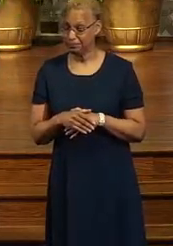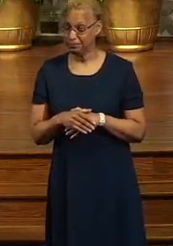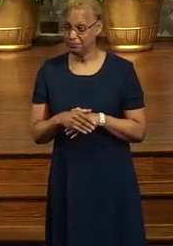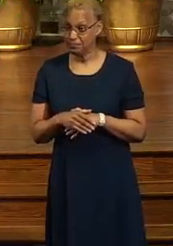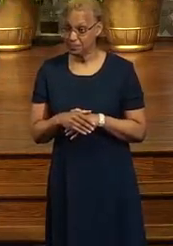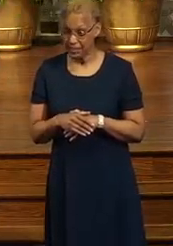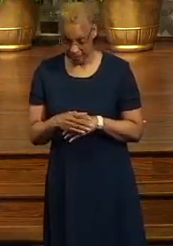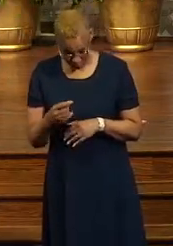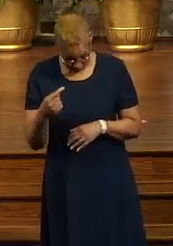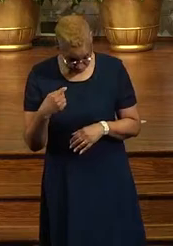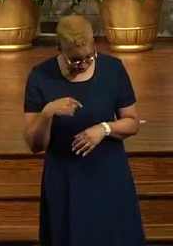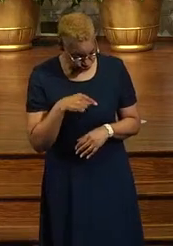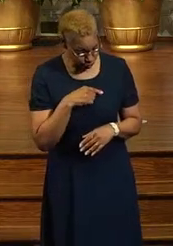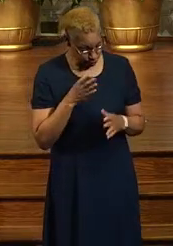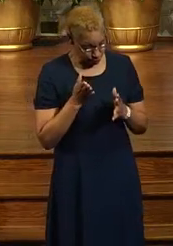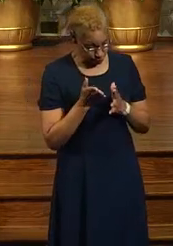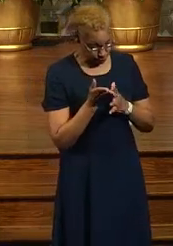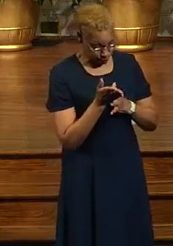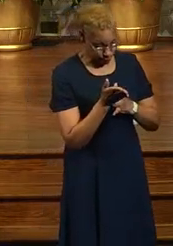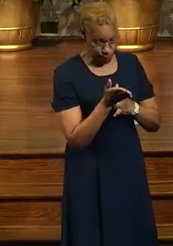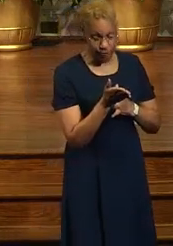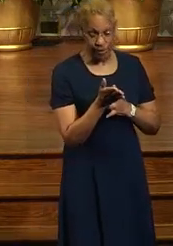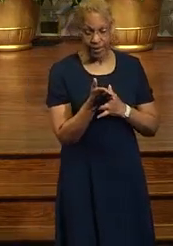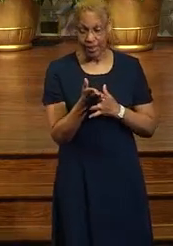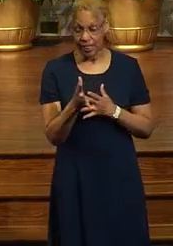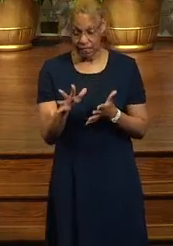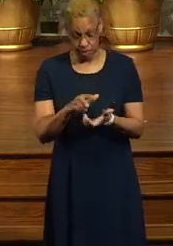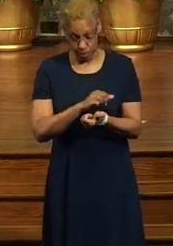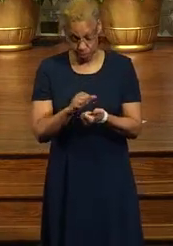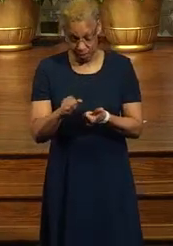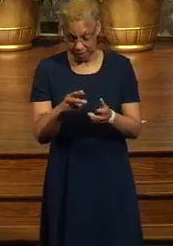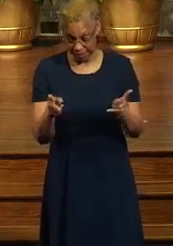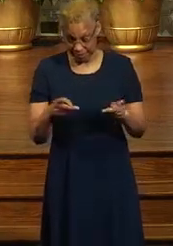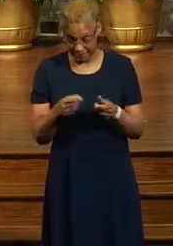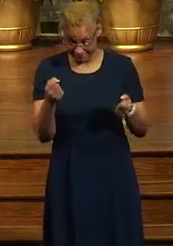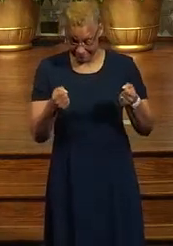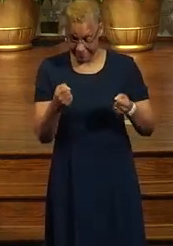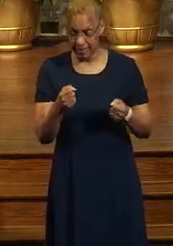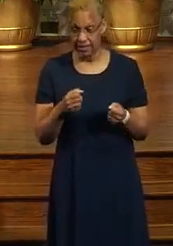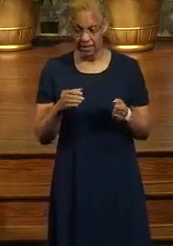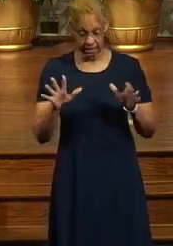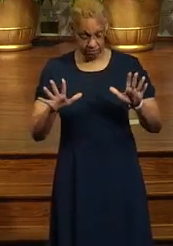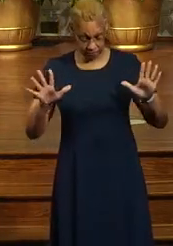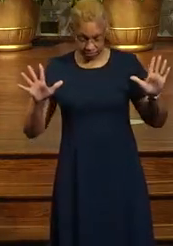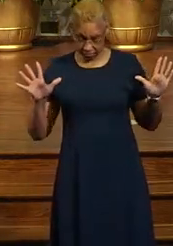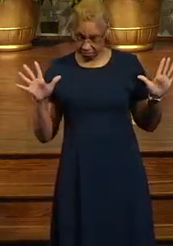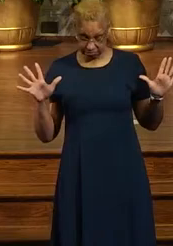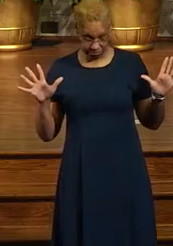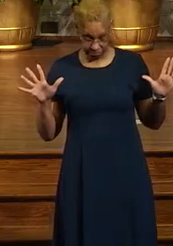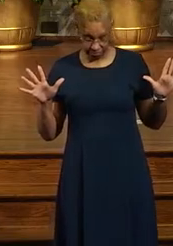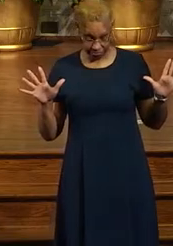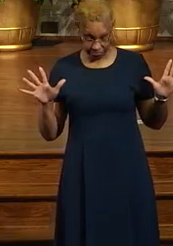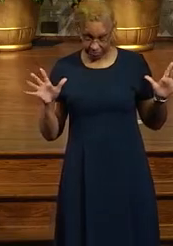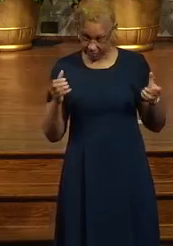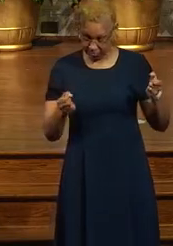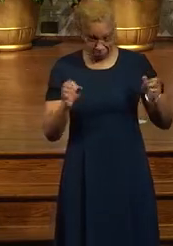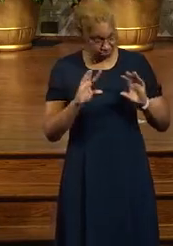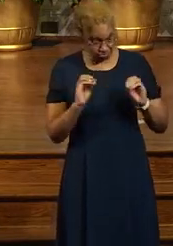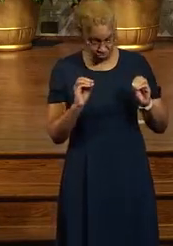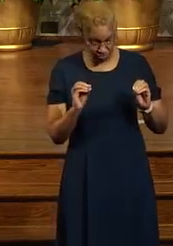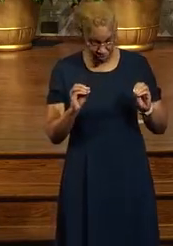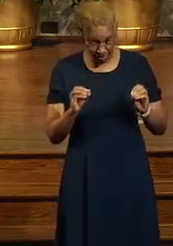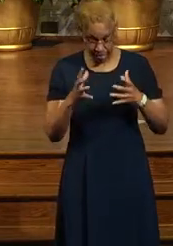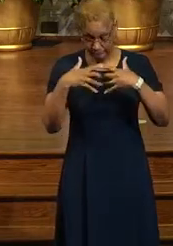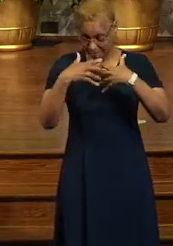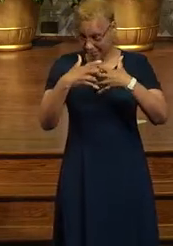We went through the car wash, our hands off the wheel. The